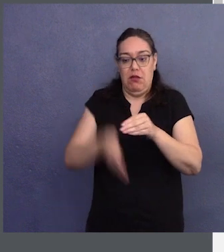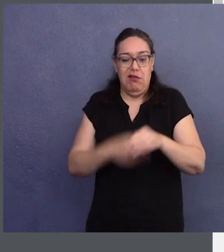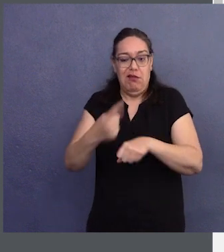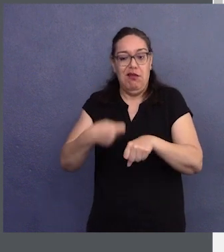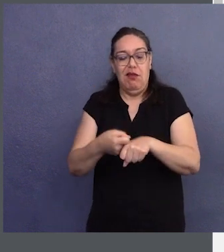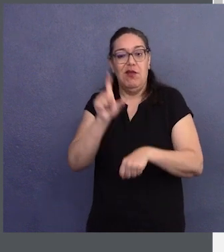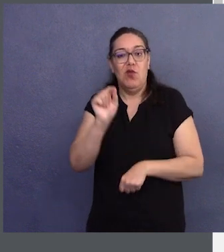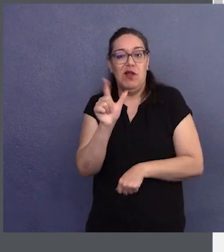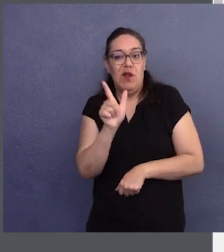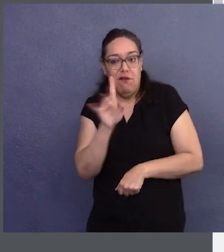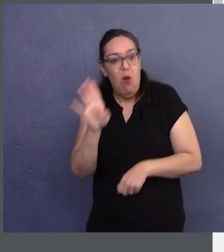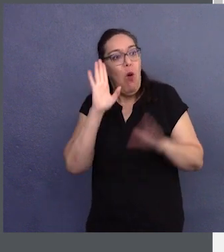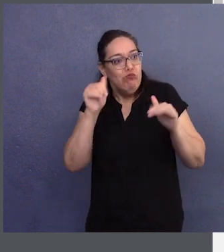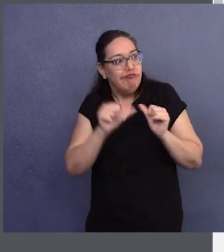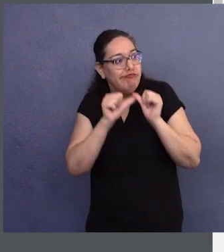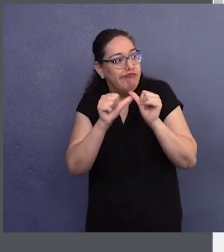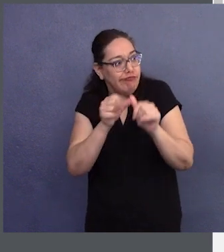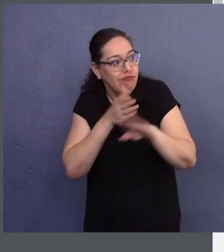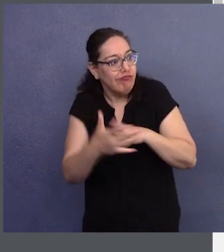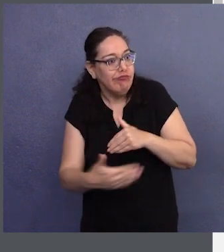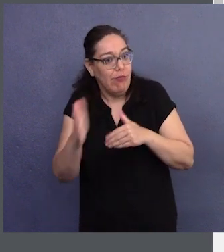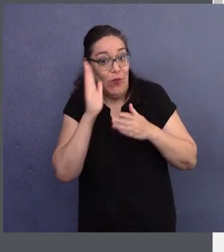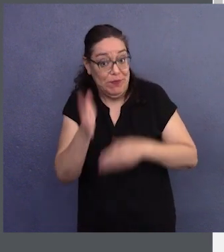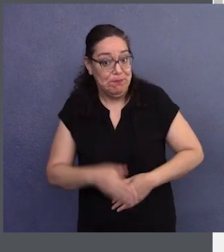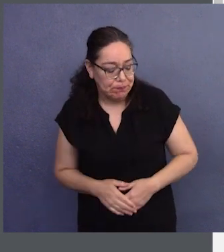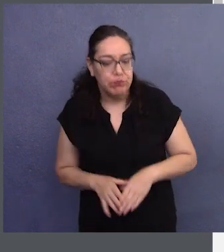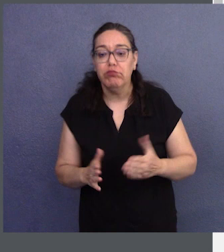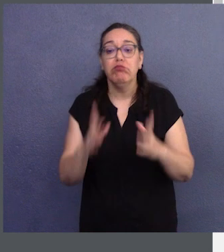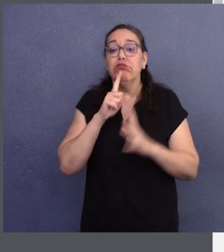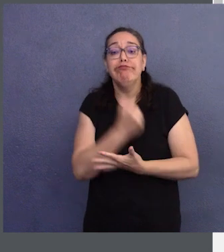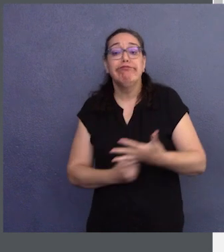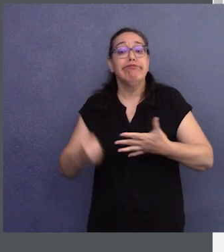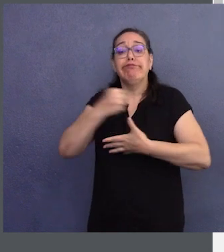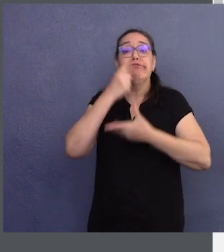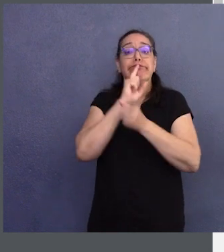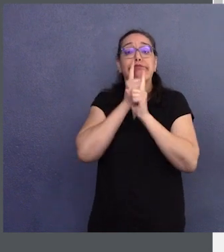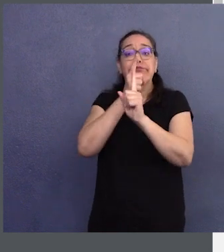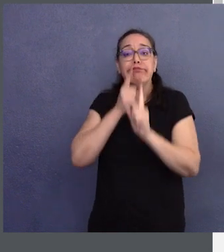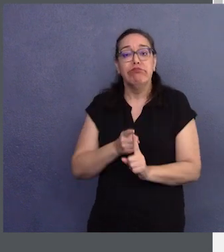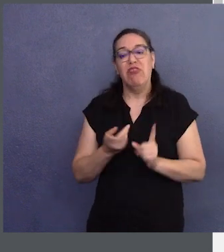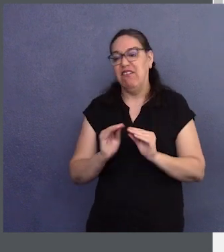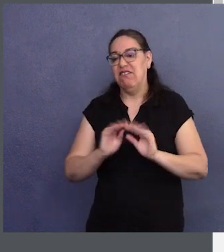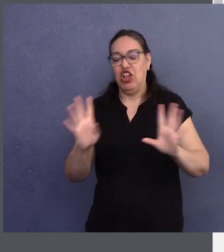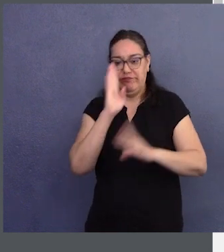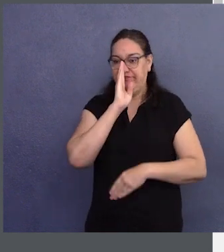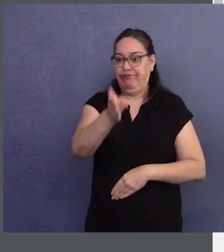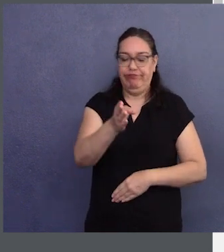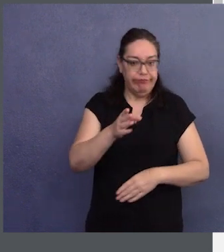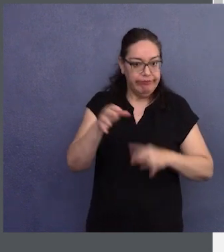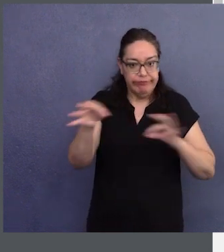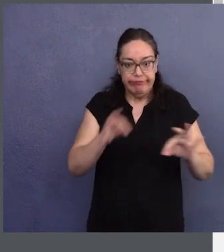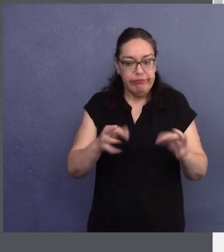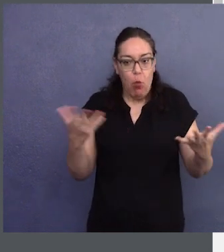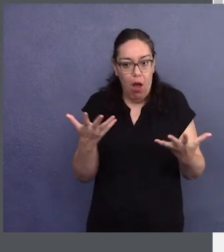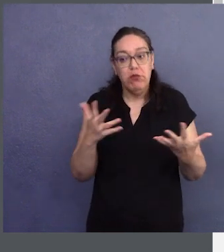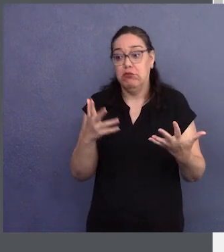2024. So really the main goals are pretty directive. It's all about